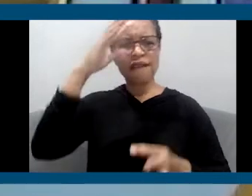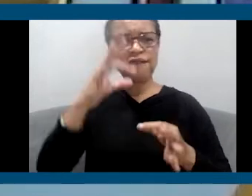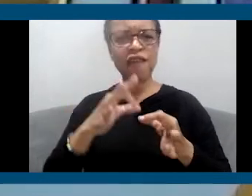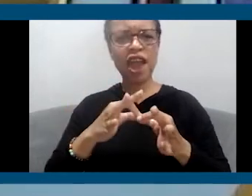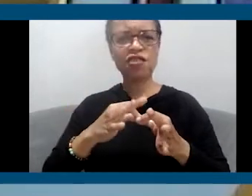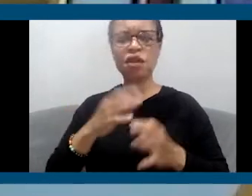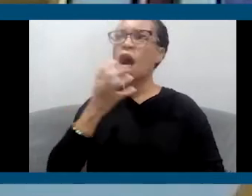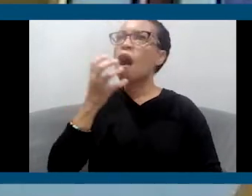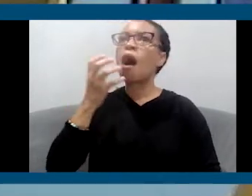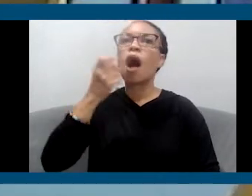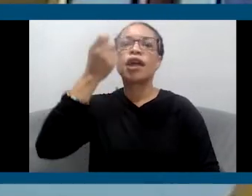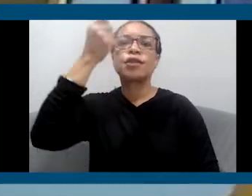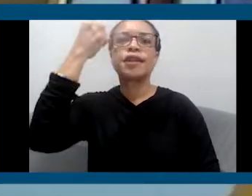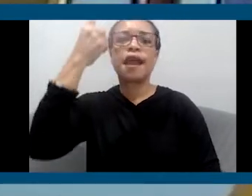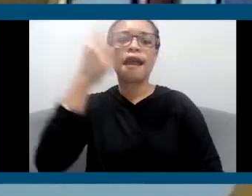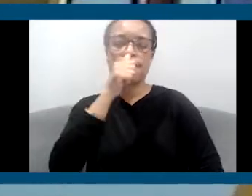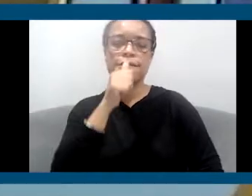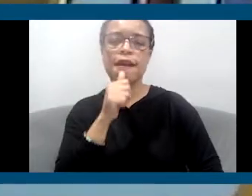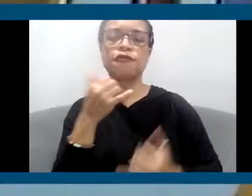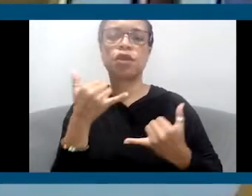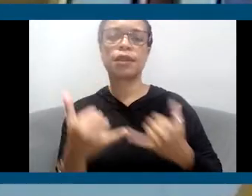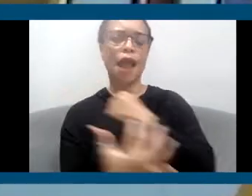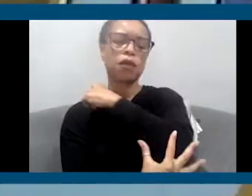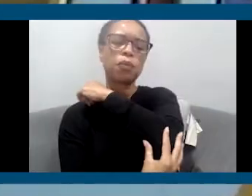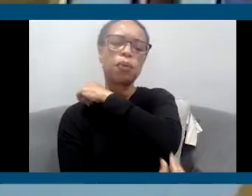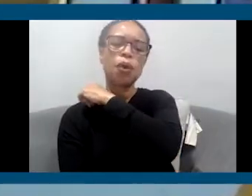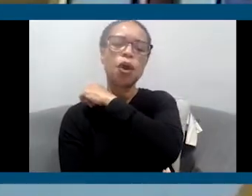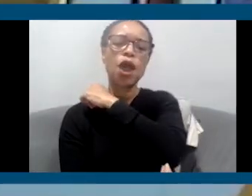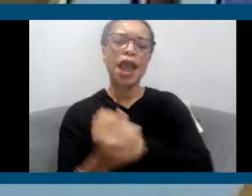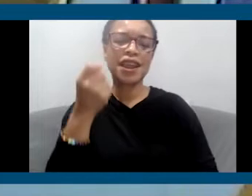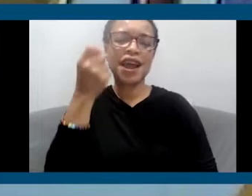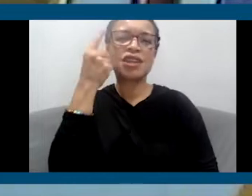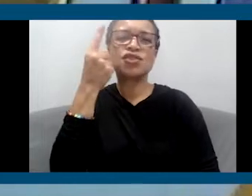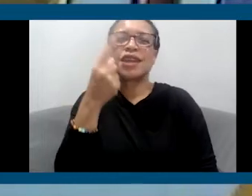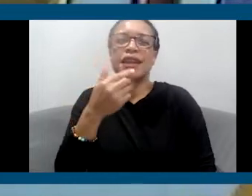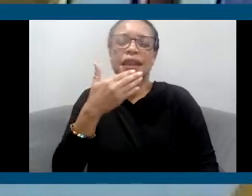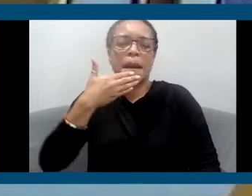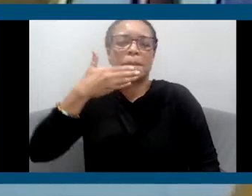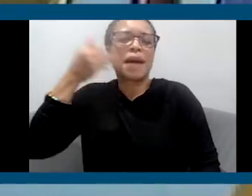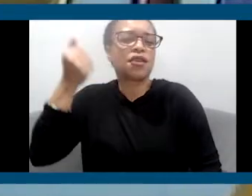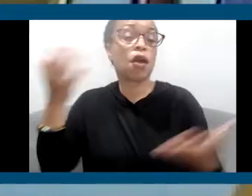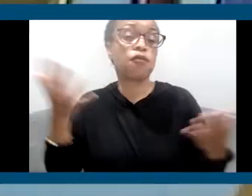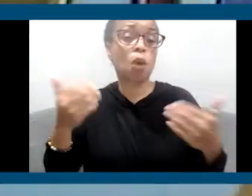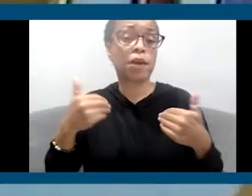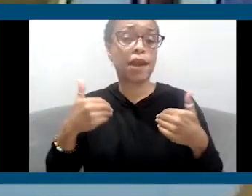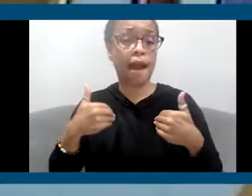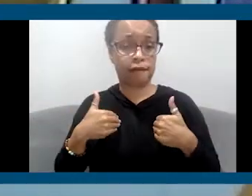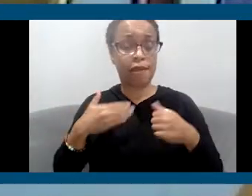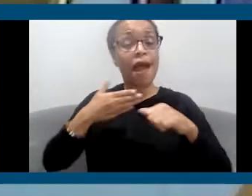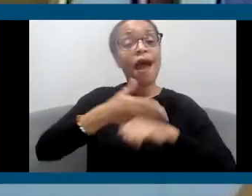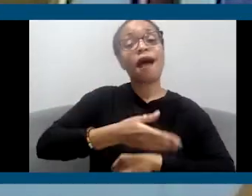of the sufferings of the poor and gain a greater appreciation for what we have. After a month of